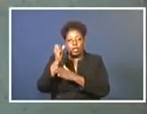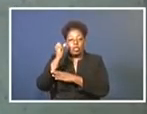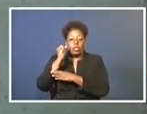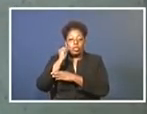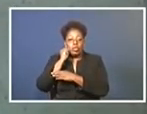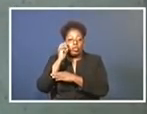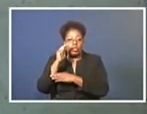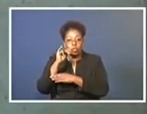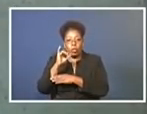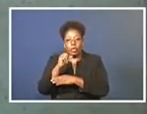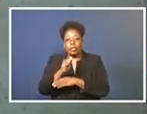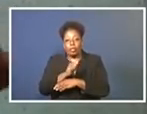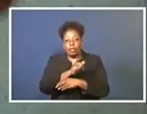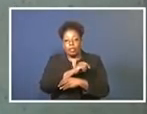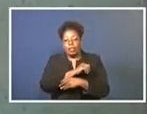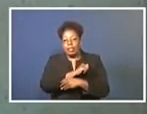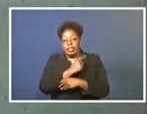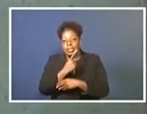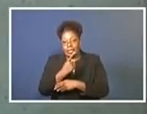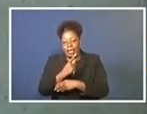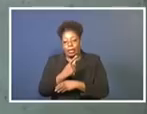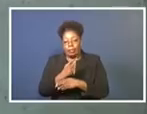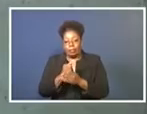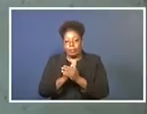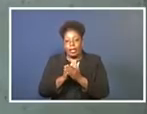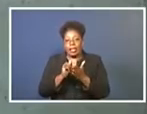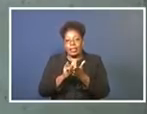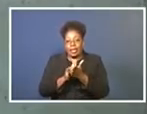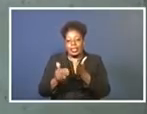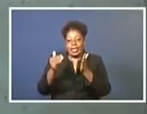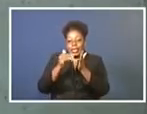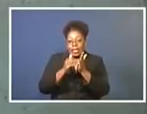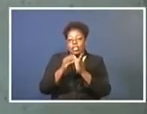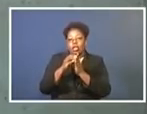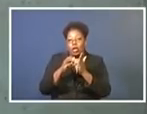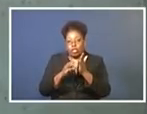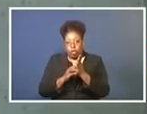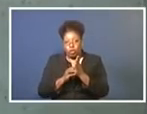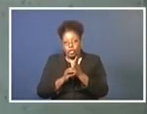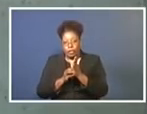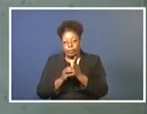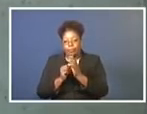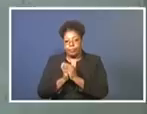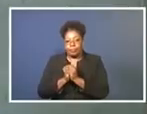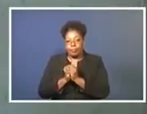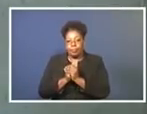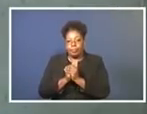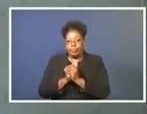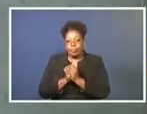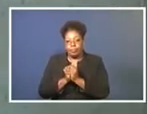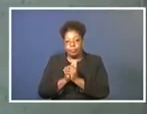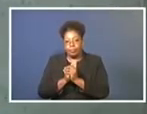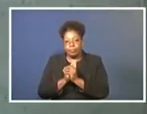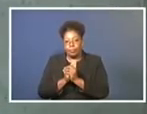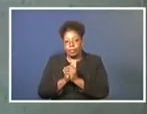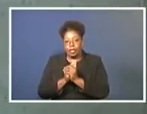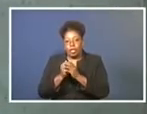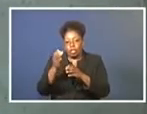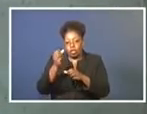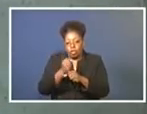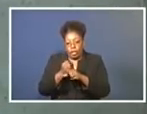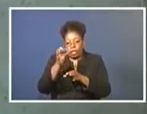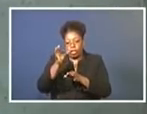Timothy, calls both inhumane and a constitutional breach. When it is, as in this case, you take a